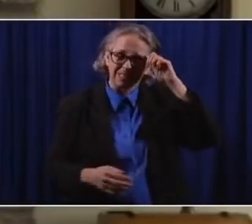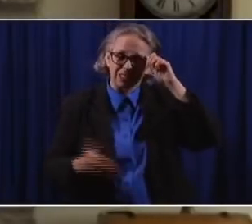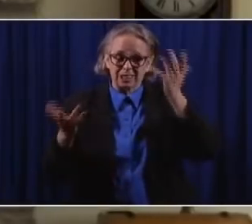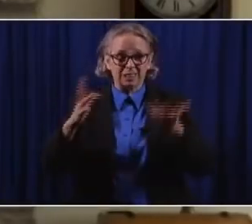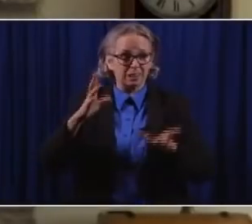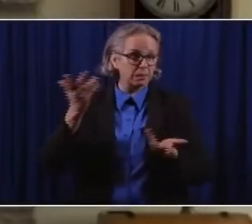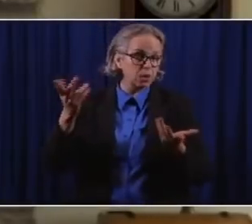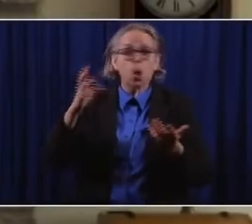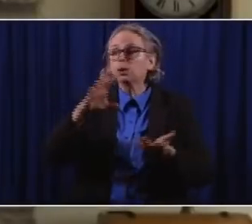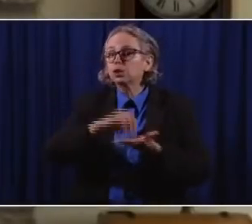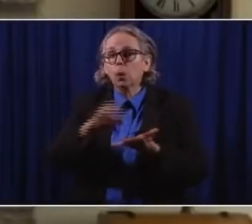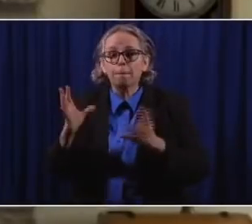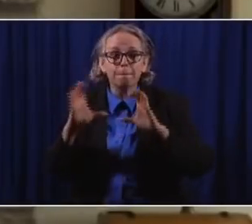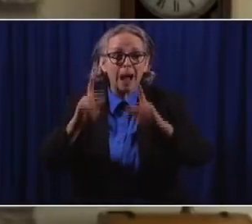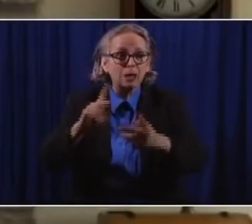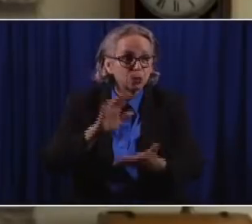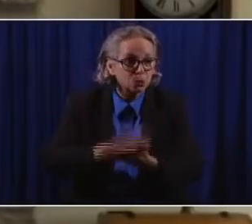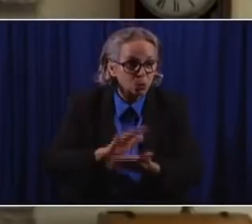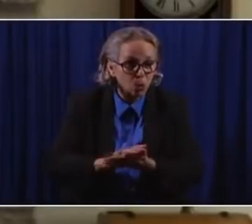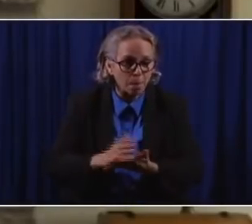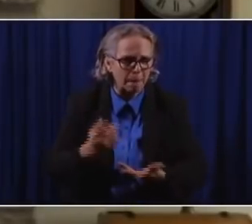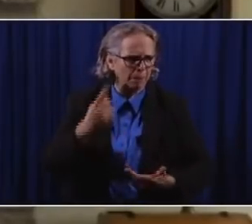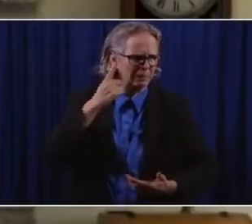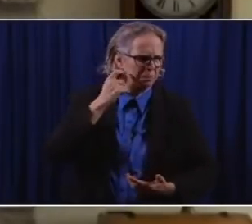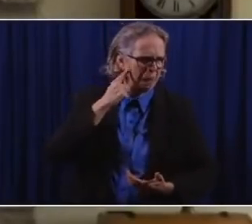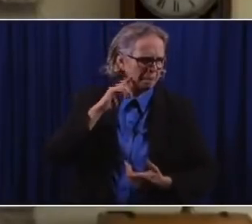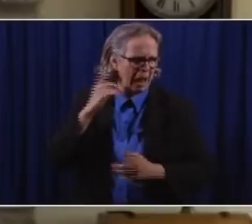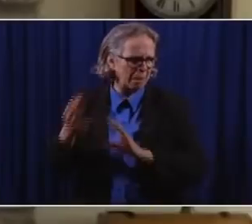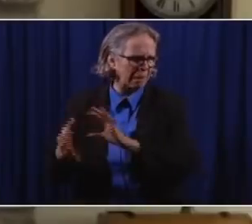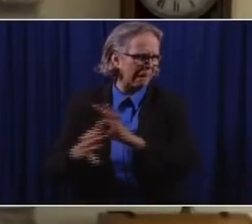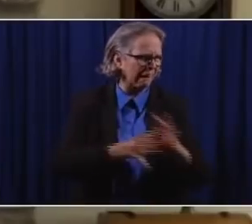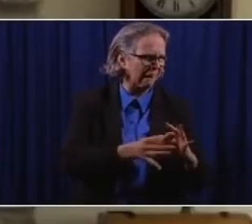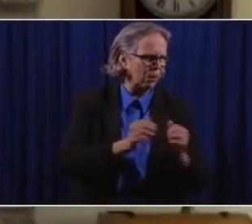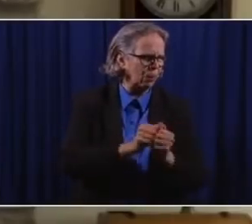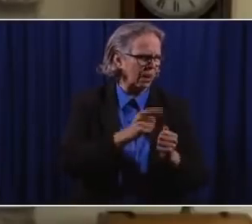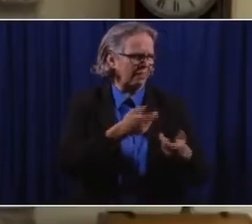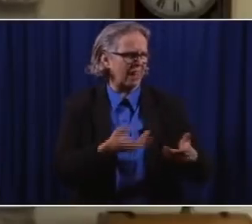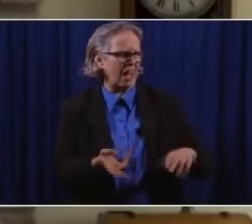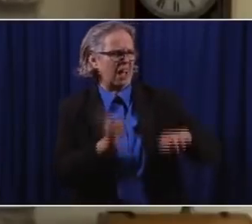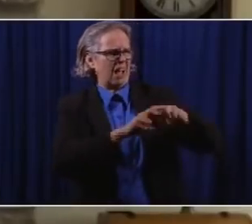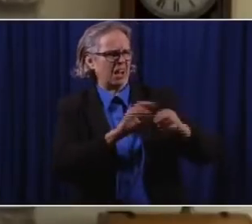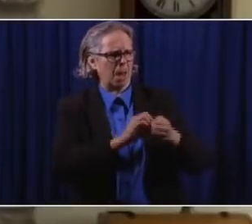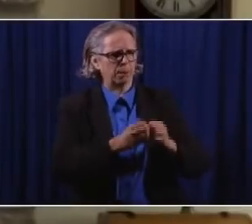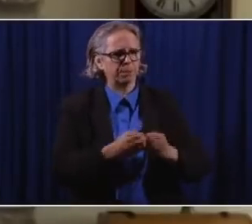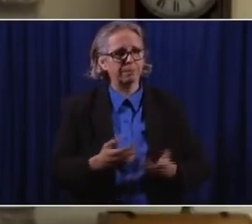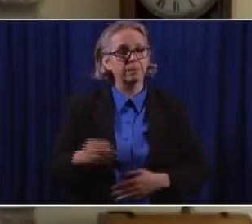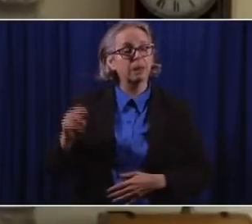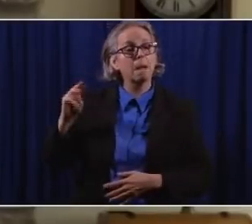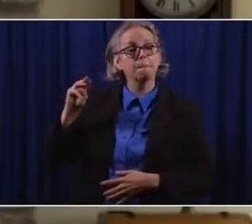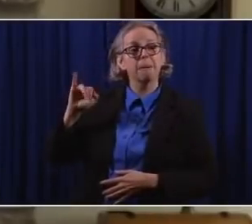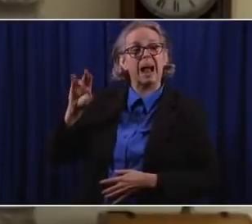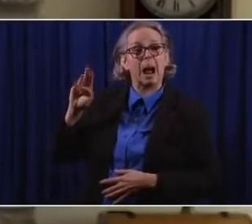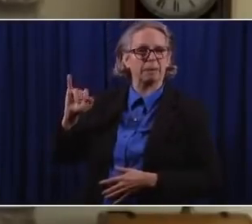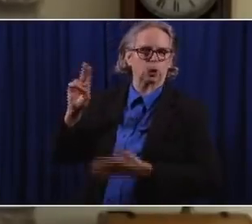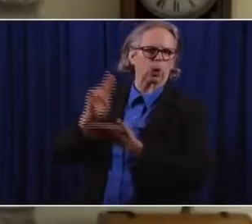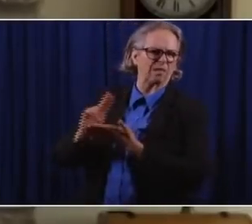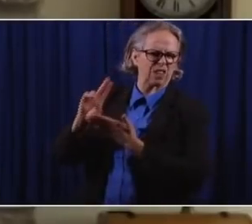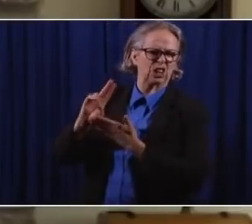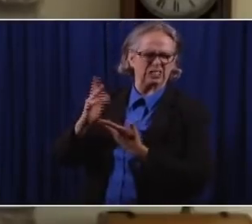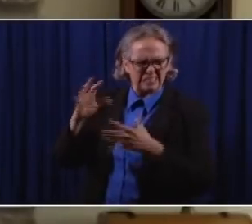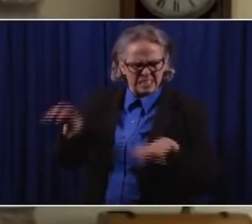school. And of course, Miami is working hard in regard to that, and we'll talk about them in just a